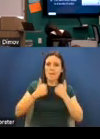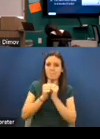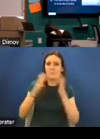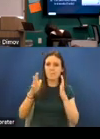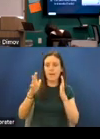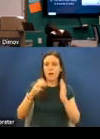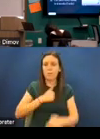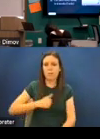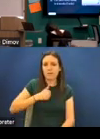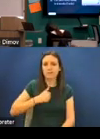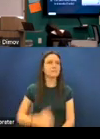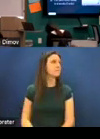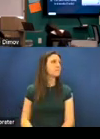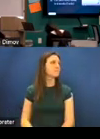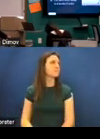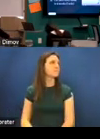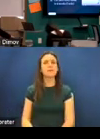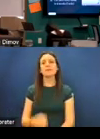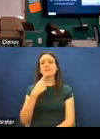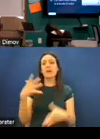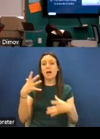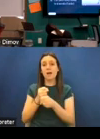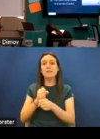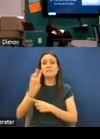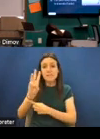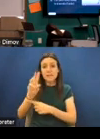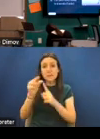Only put 6 words on there though, come on.